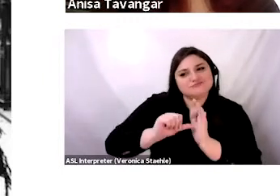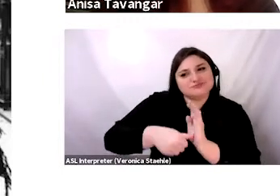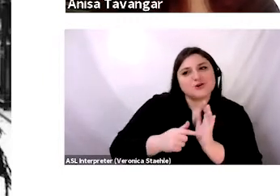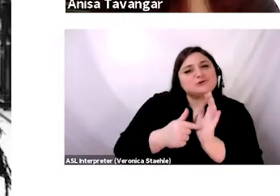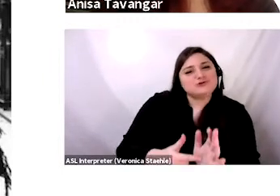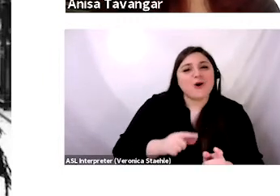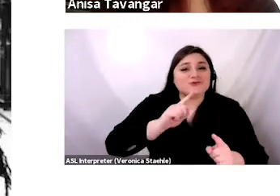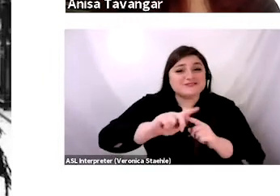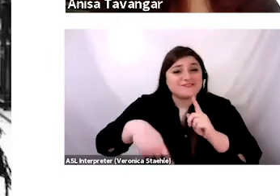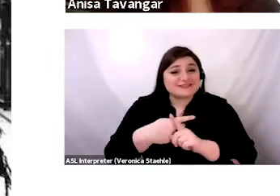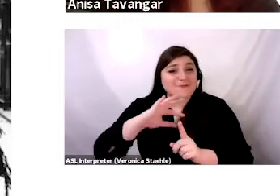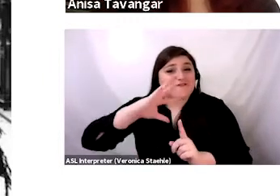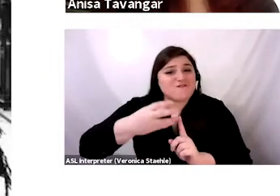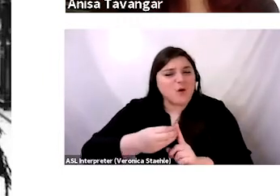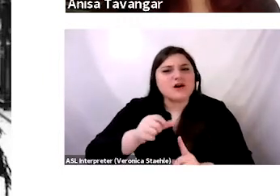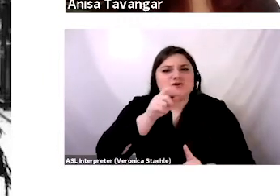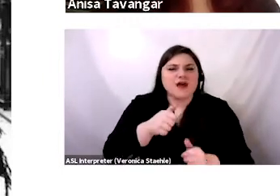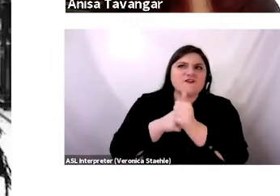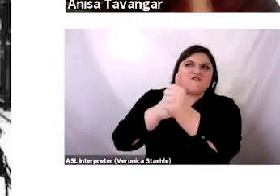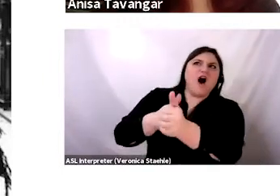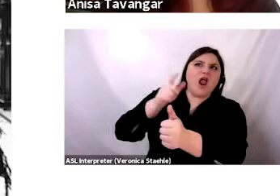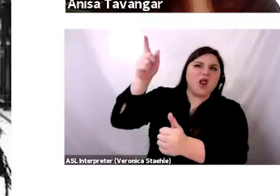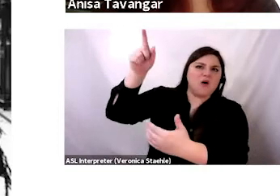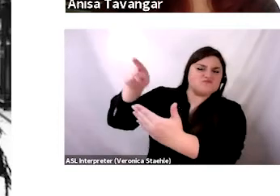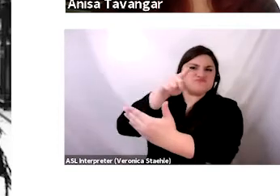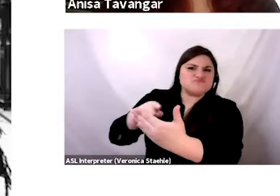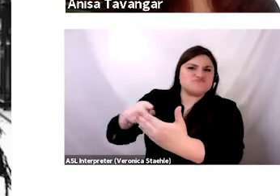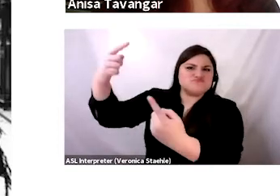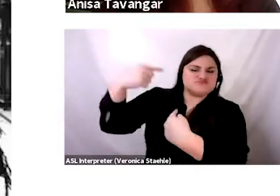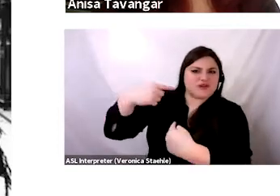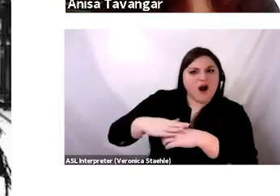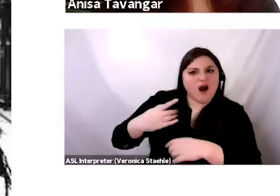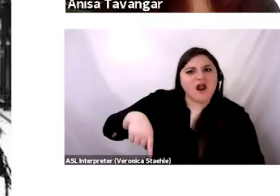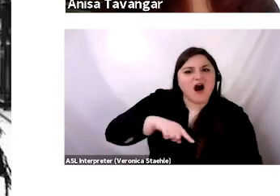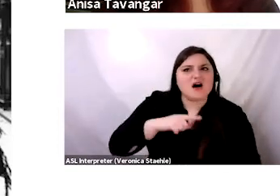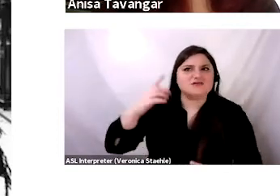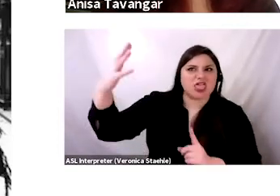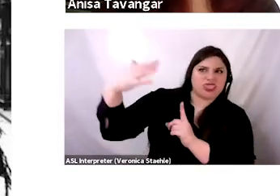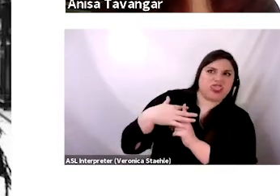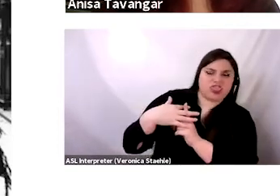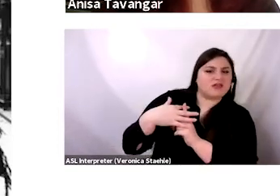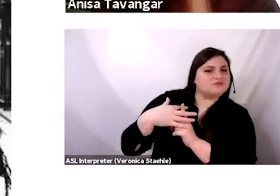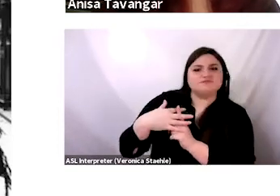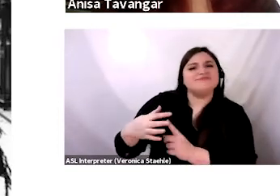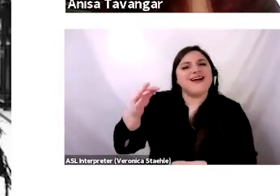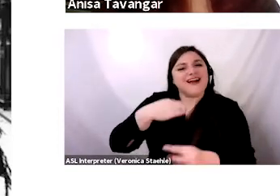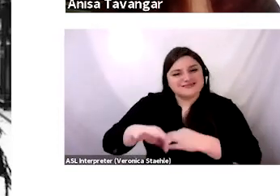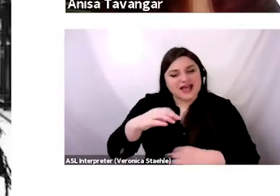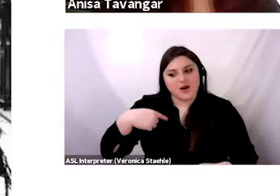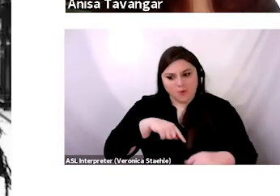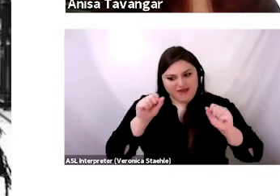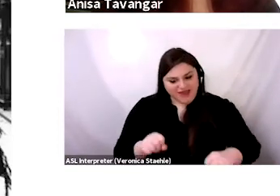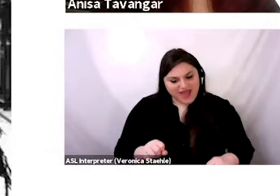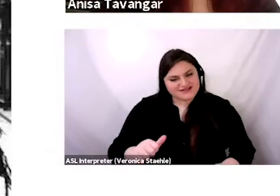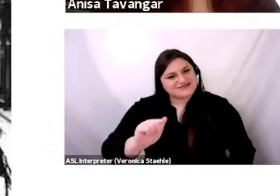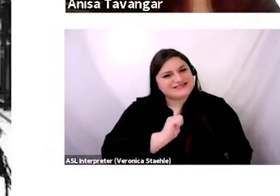culture and community, that we don't have to sort of conform to one standard that is dictated to us, but that we can really be agents in deciding, what do